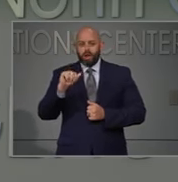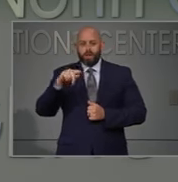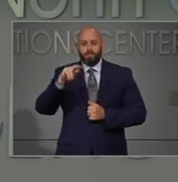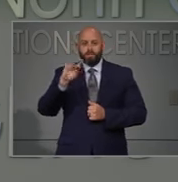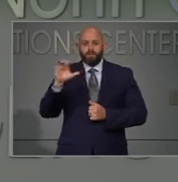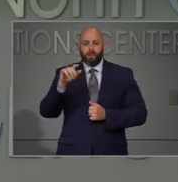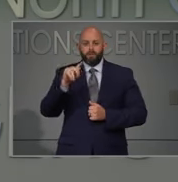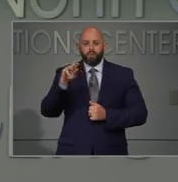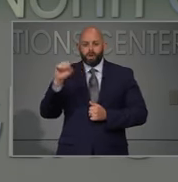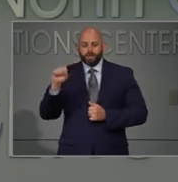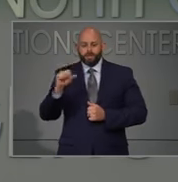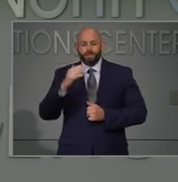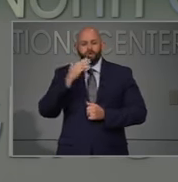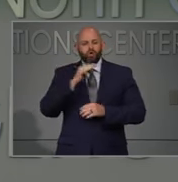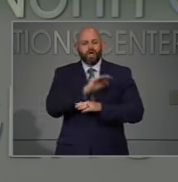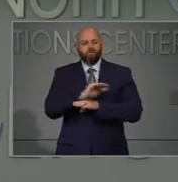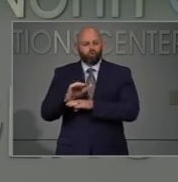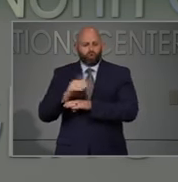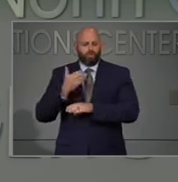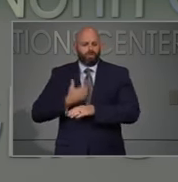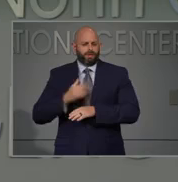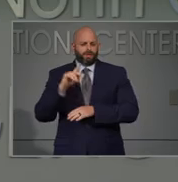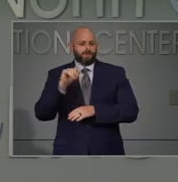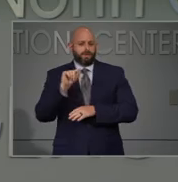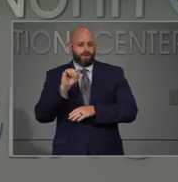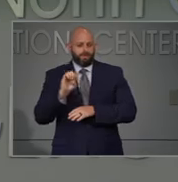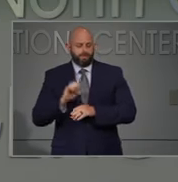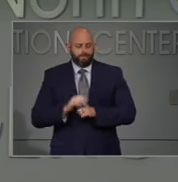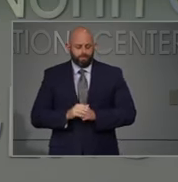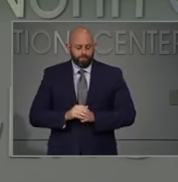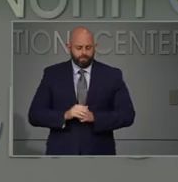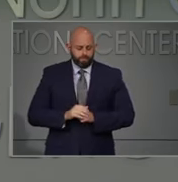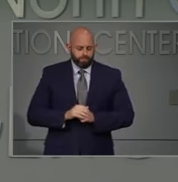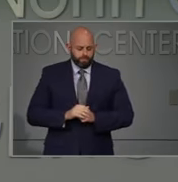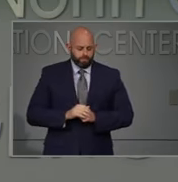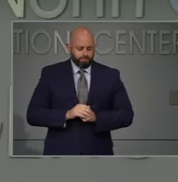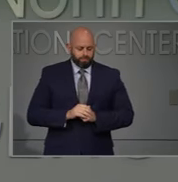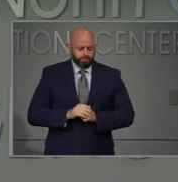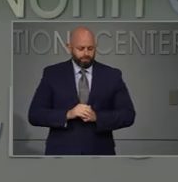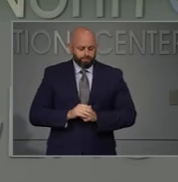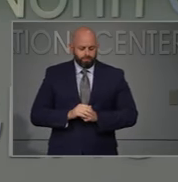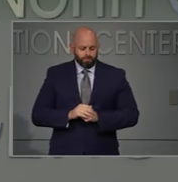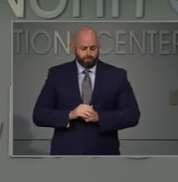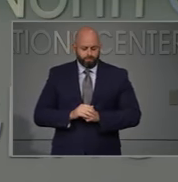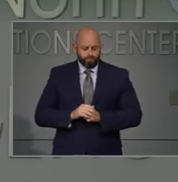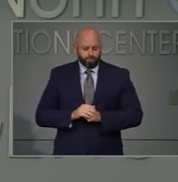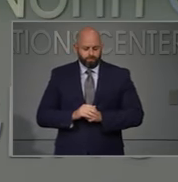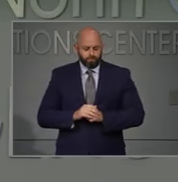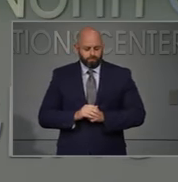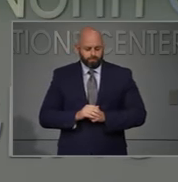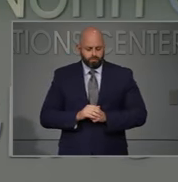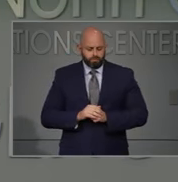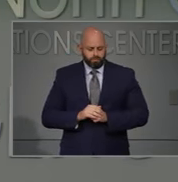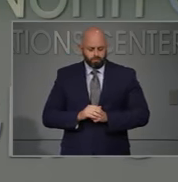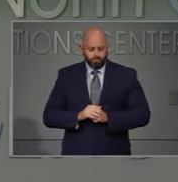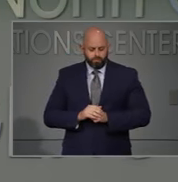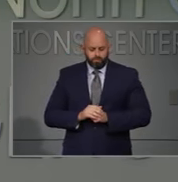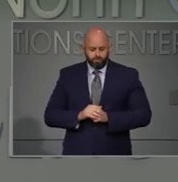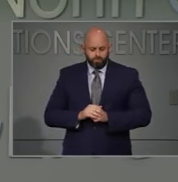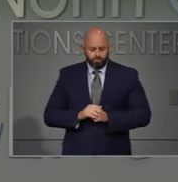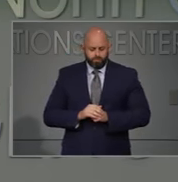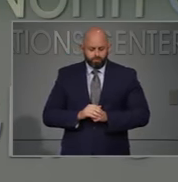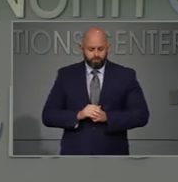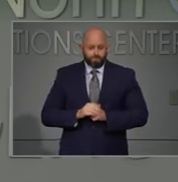Good afternoon, Governor. This is Kate Martin with Carolina Public Press. Today I spoke with a spokeswoman in a small western North